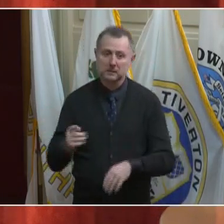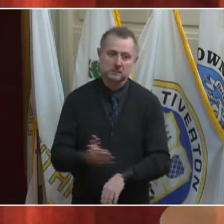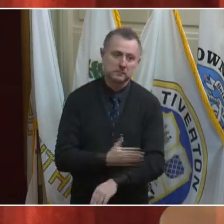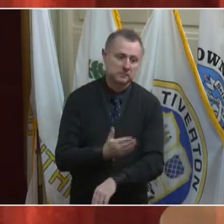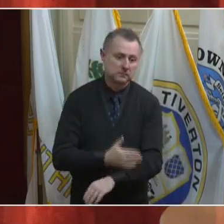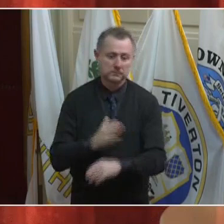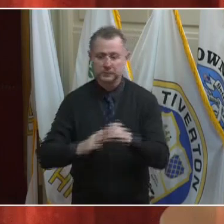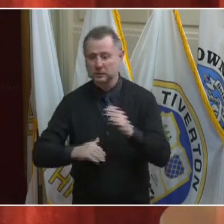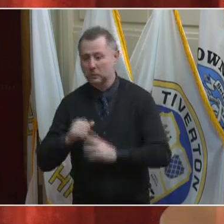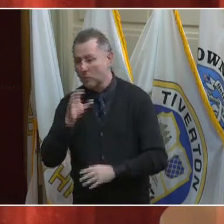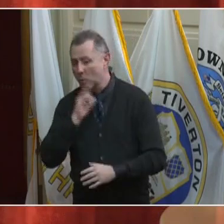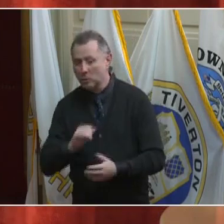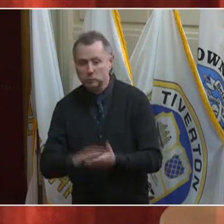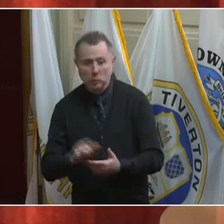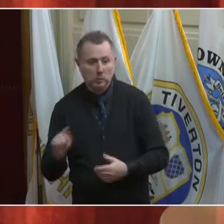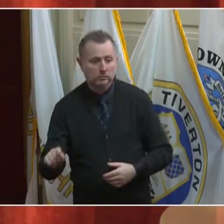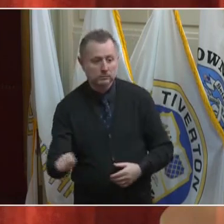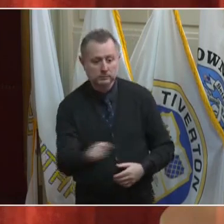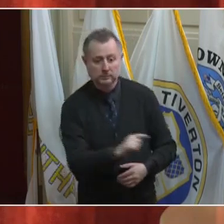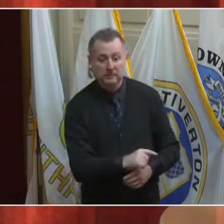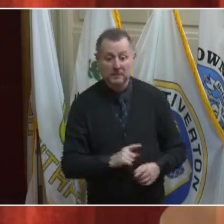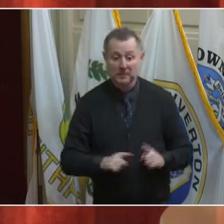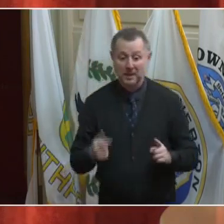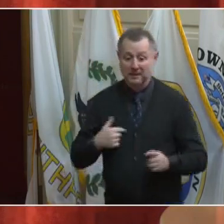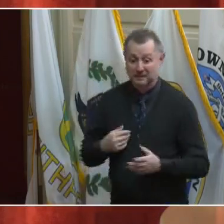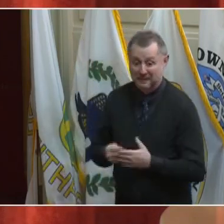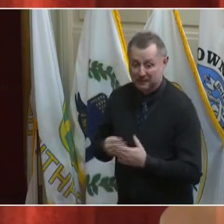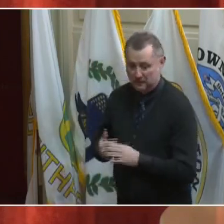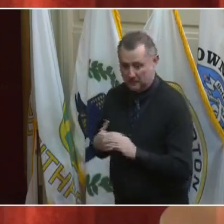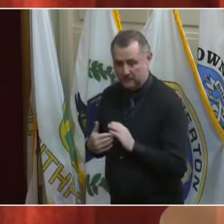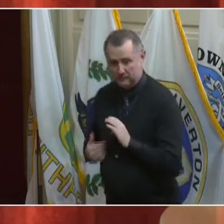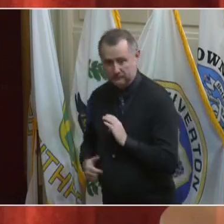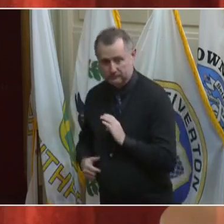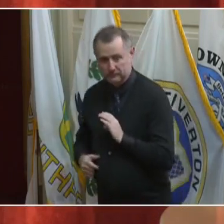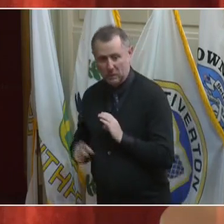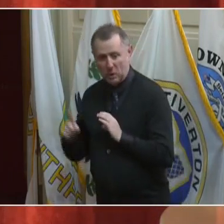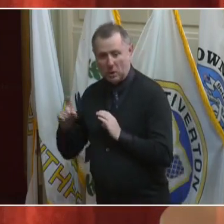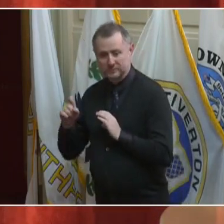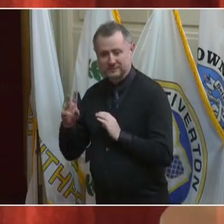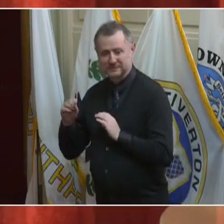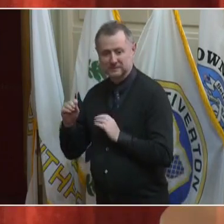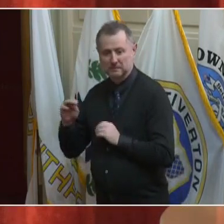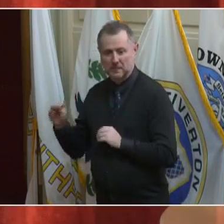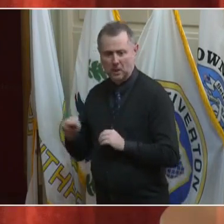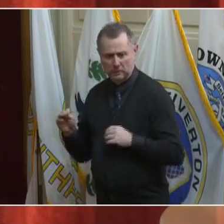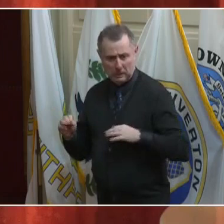schools, with only $160 million available to fix the problem.